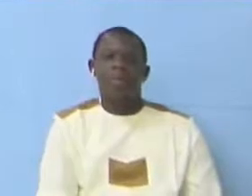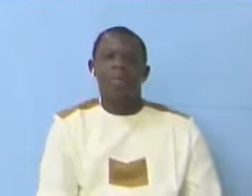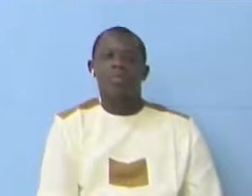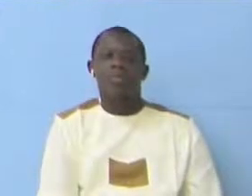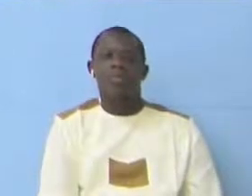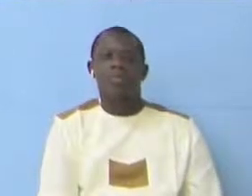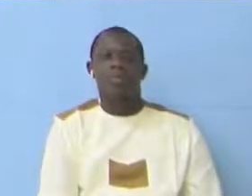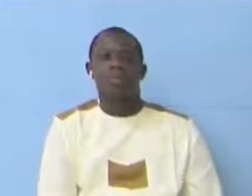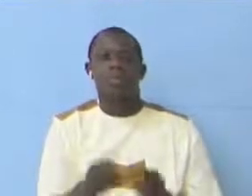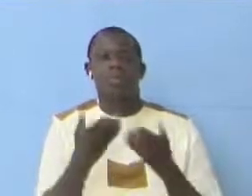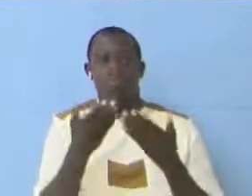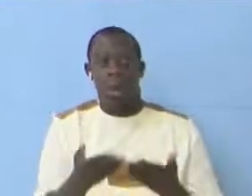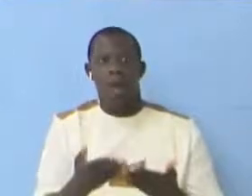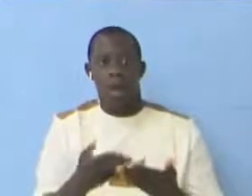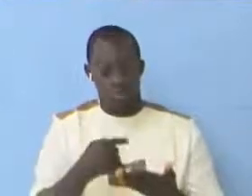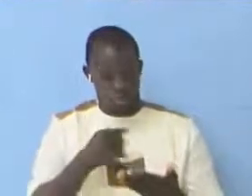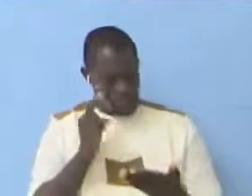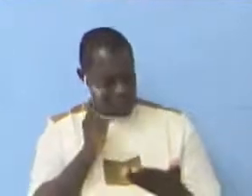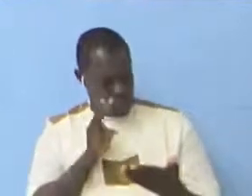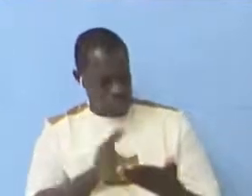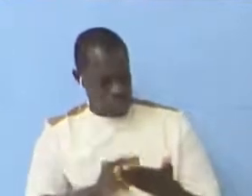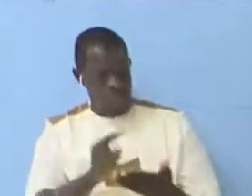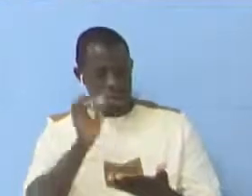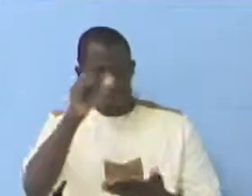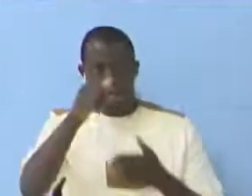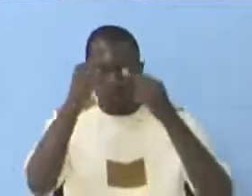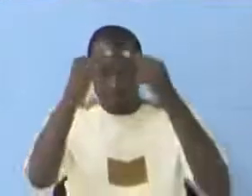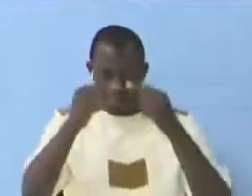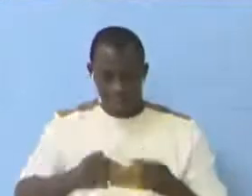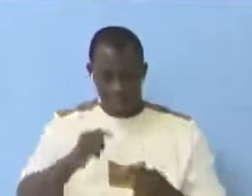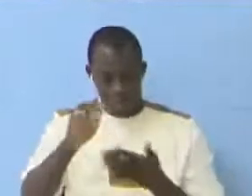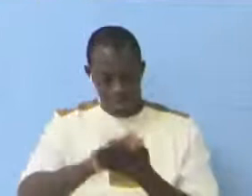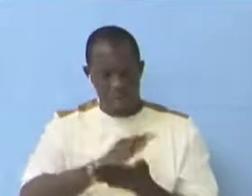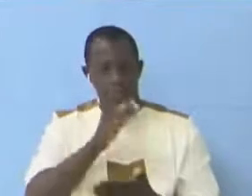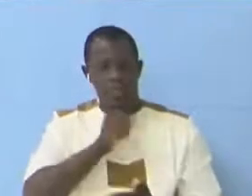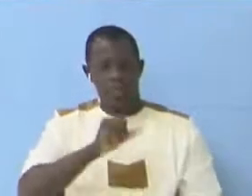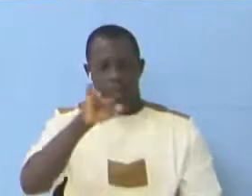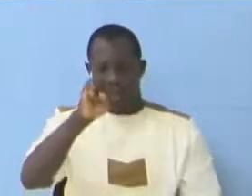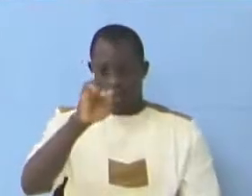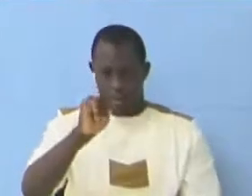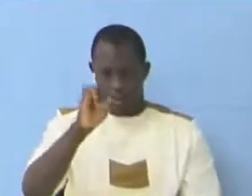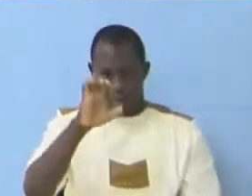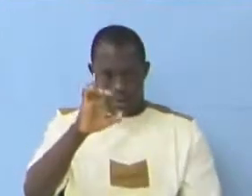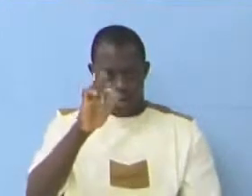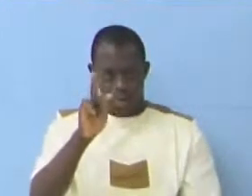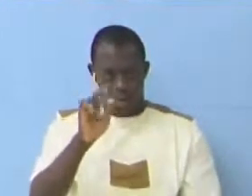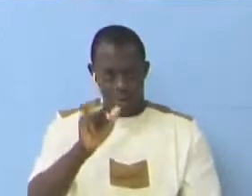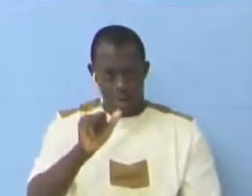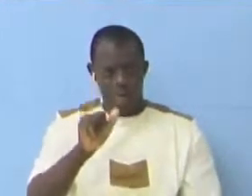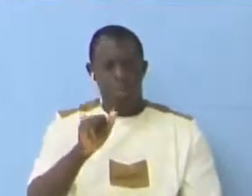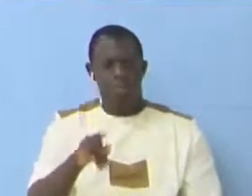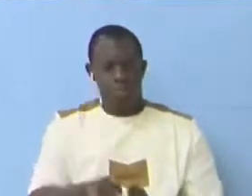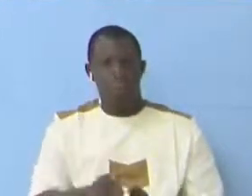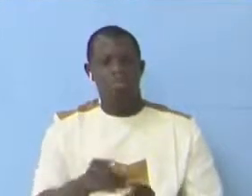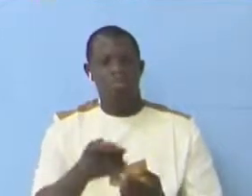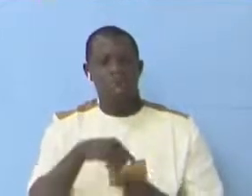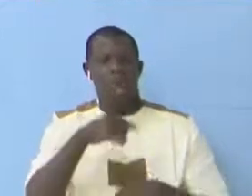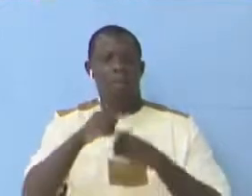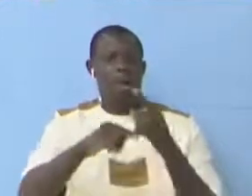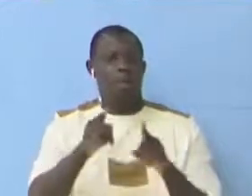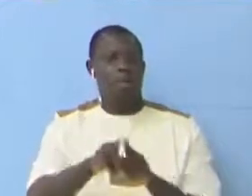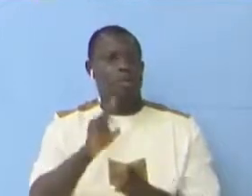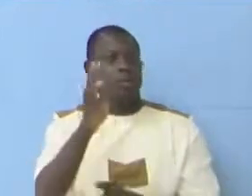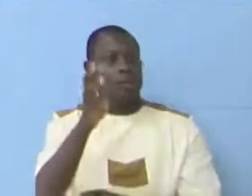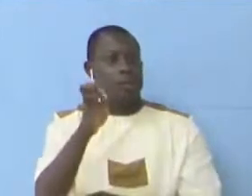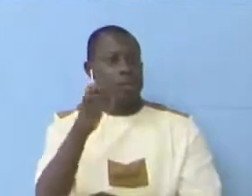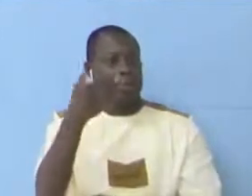I am looking at your statement, Mr. Seka. It is about, well, it's 39